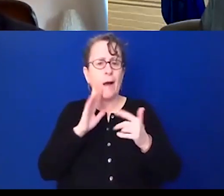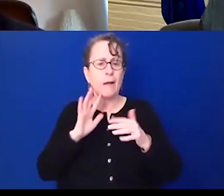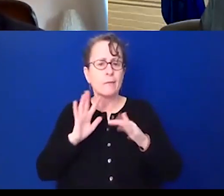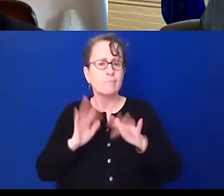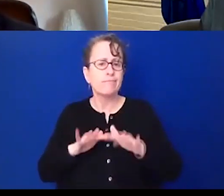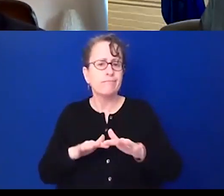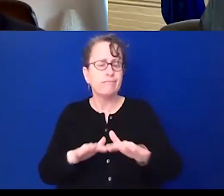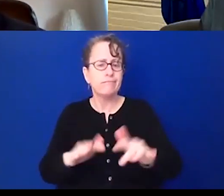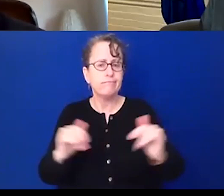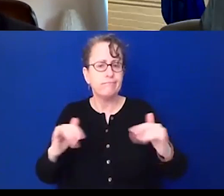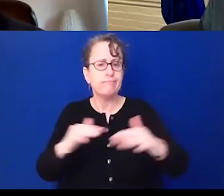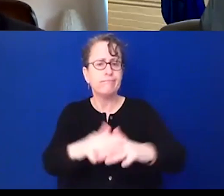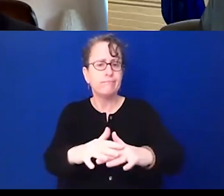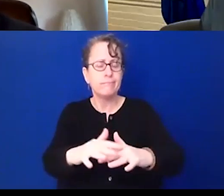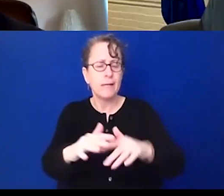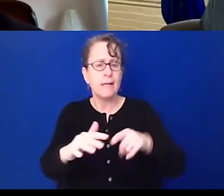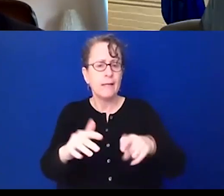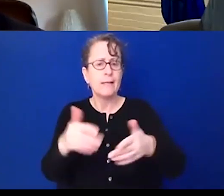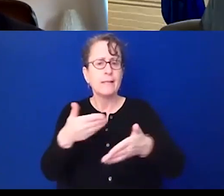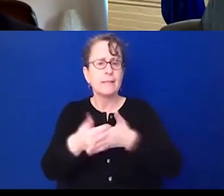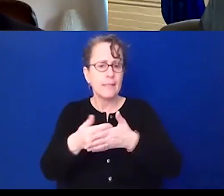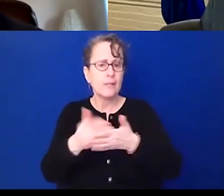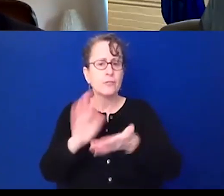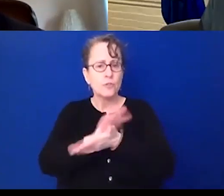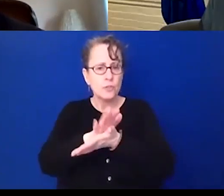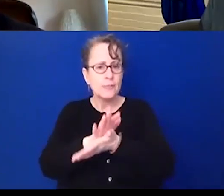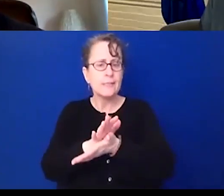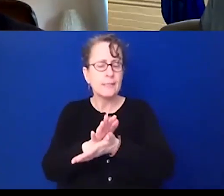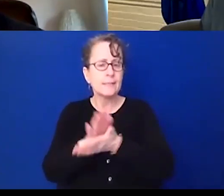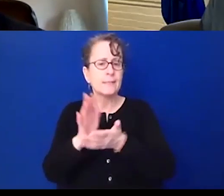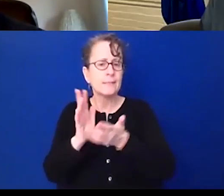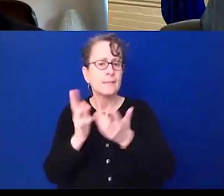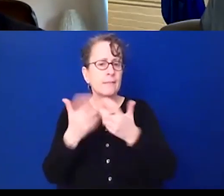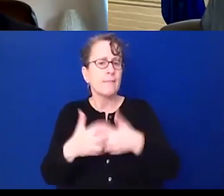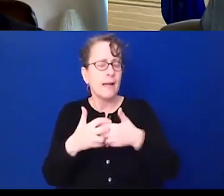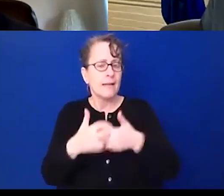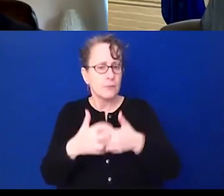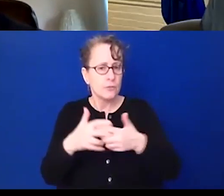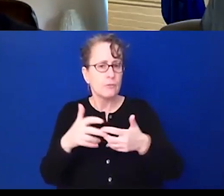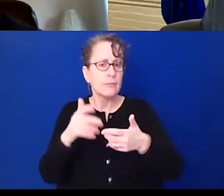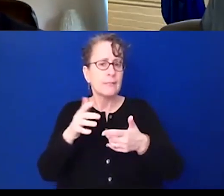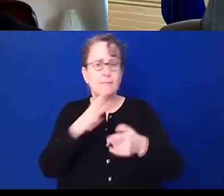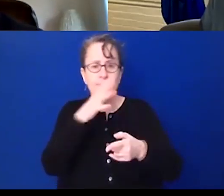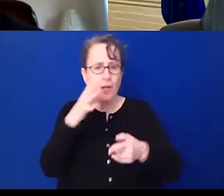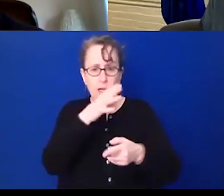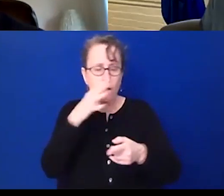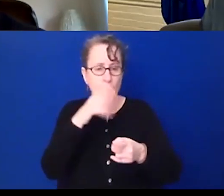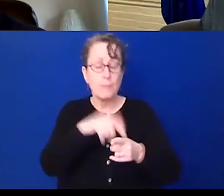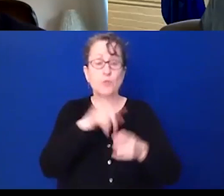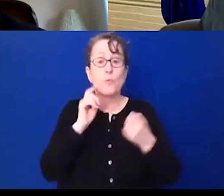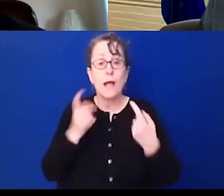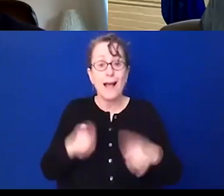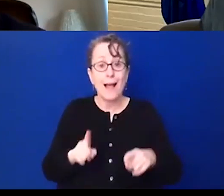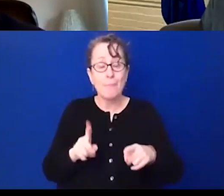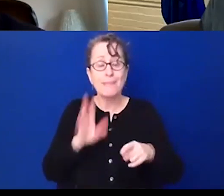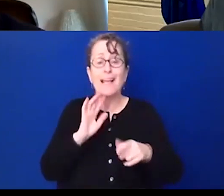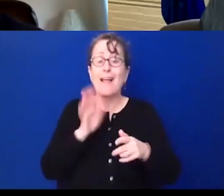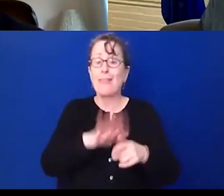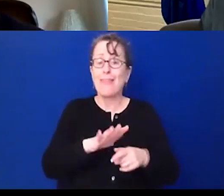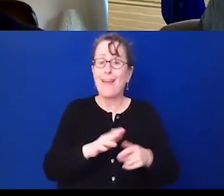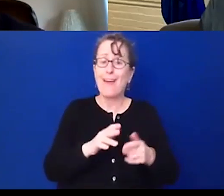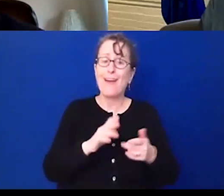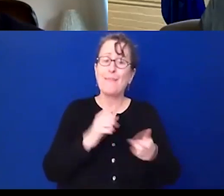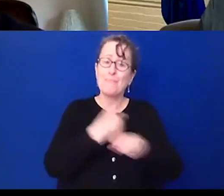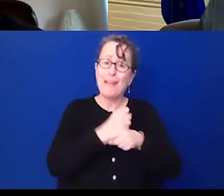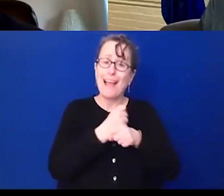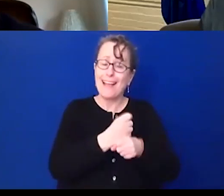from the Grafton Cheese and Retreat Farm area and pumps it up to Putney Road. That pump